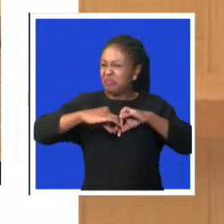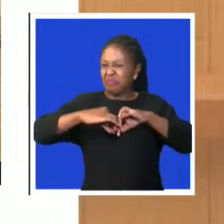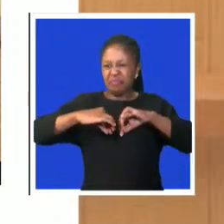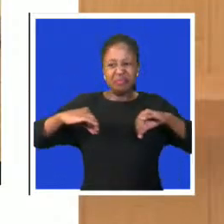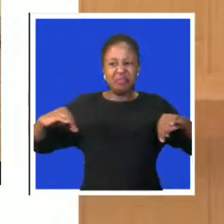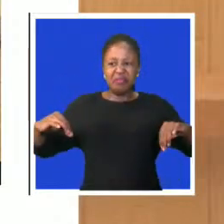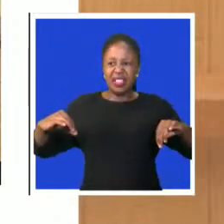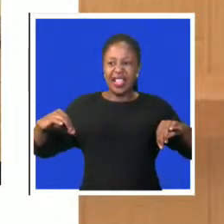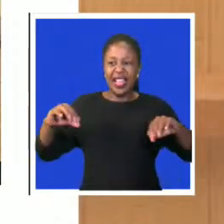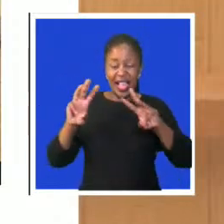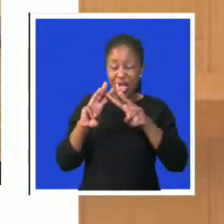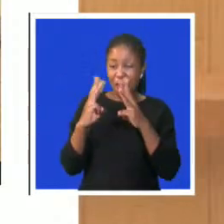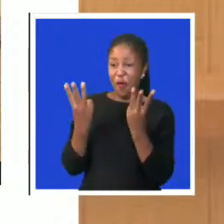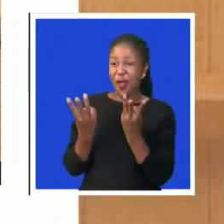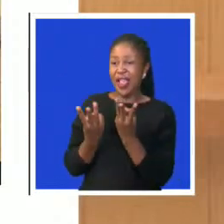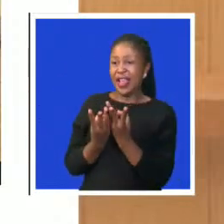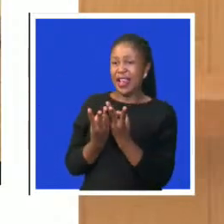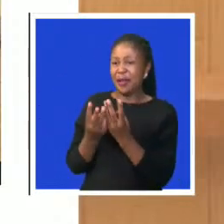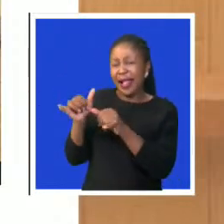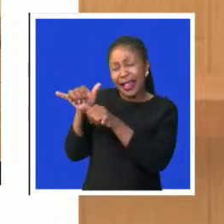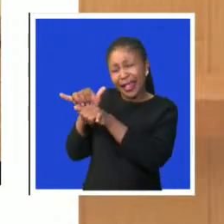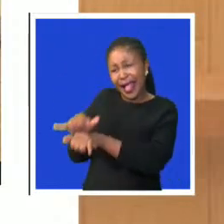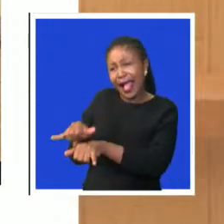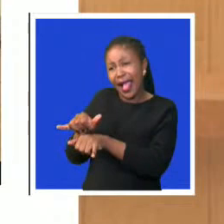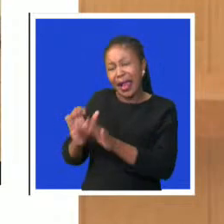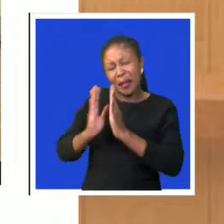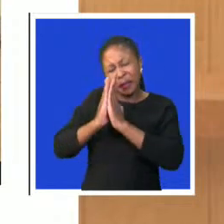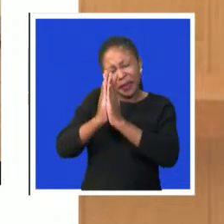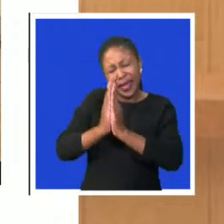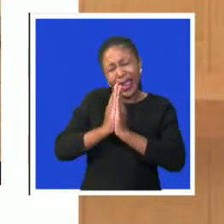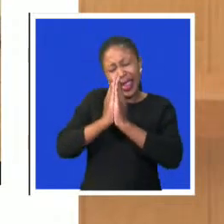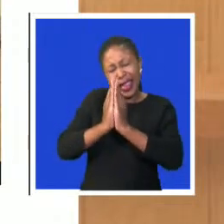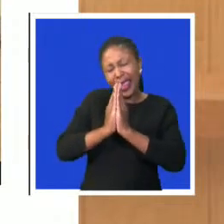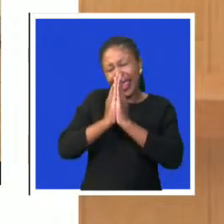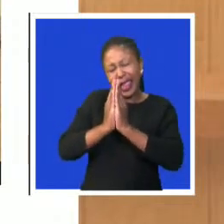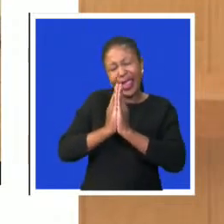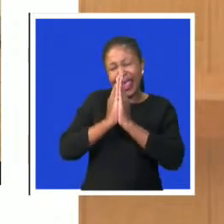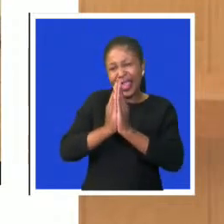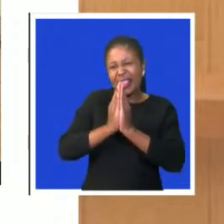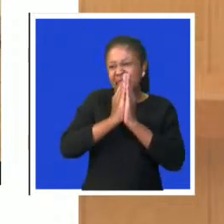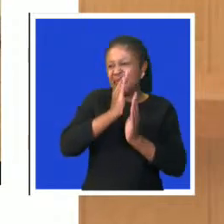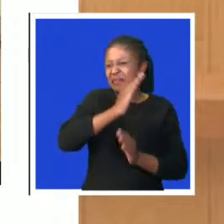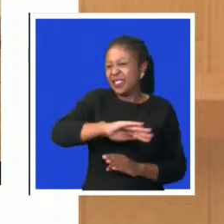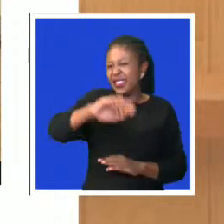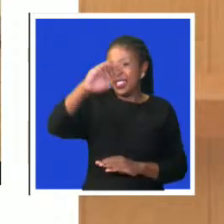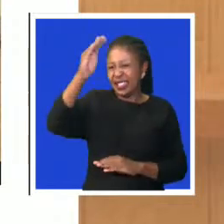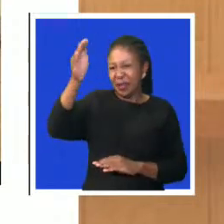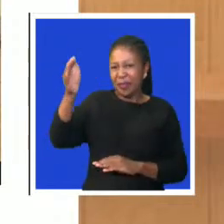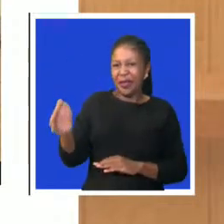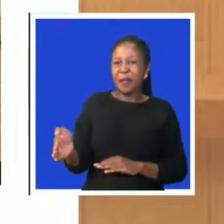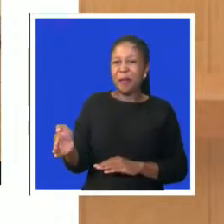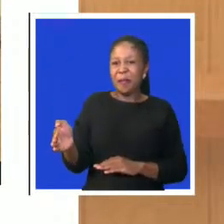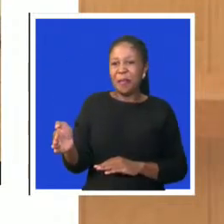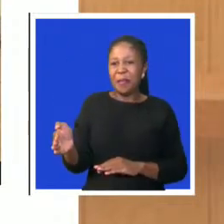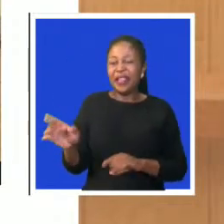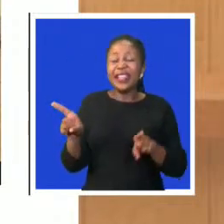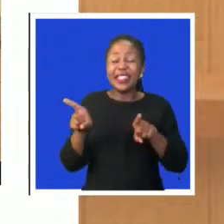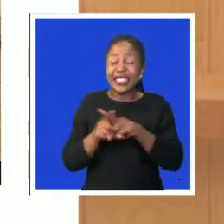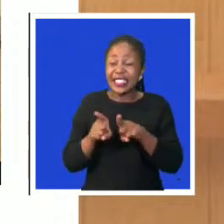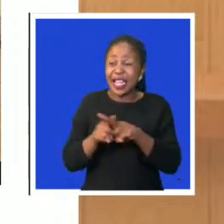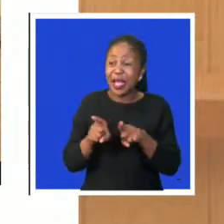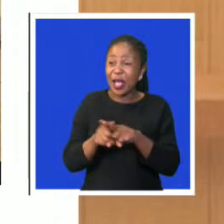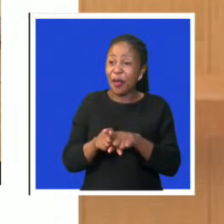picture there in the desert praying. Again, dear Lena, John the Baptist is also believed to be